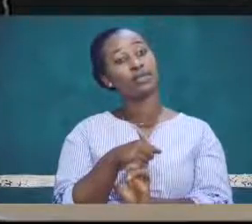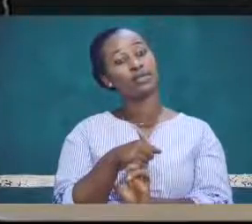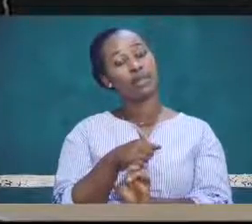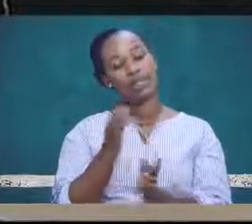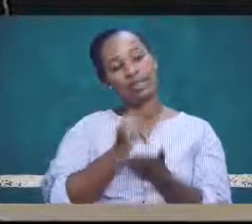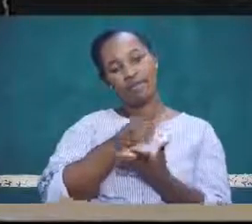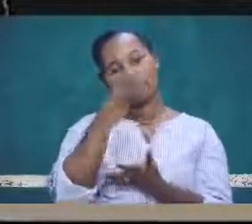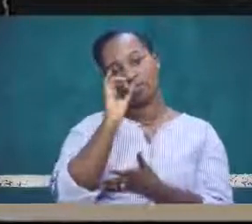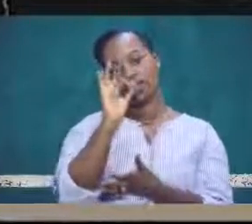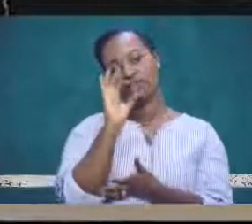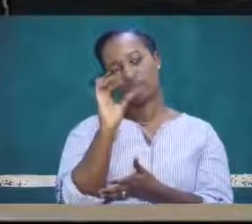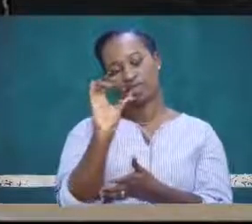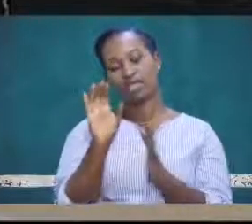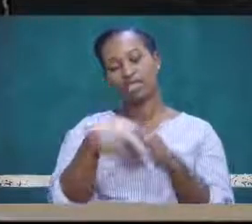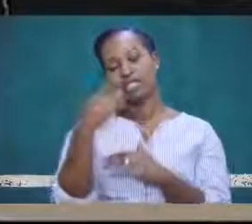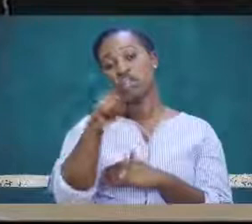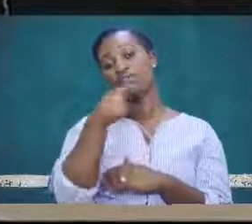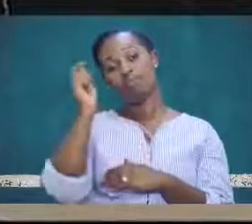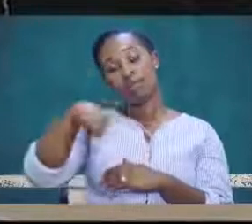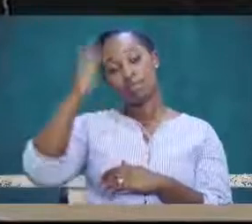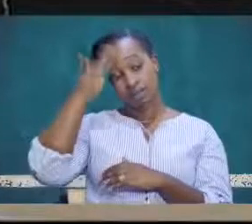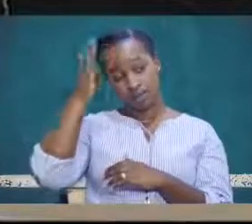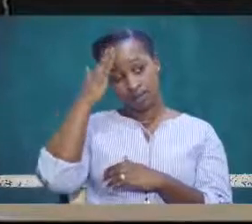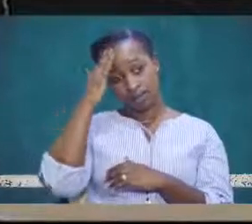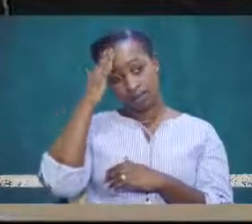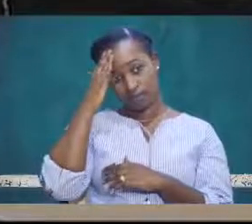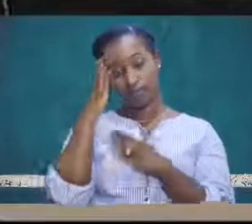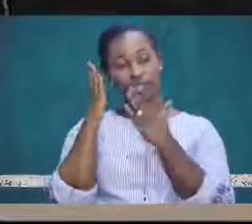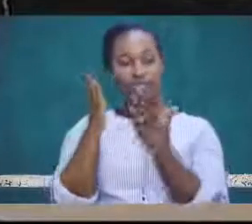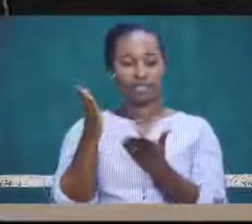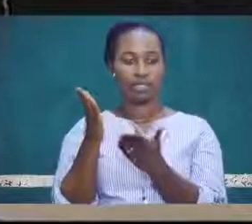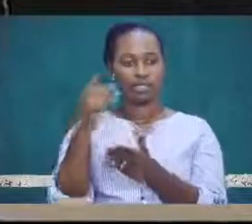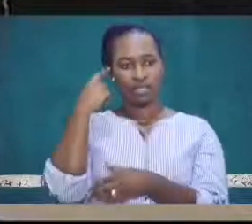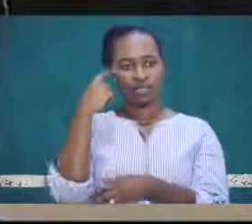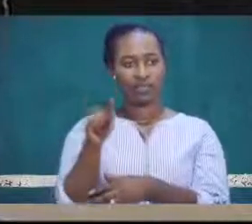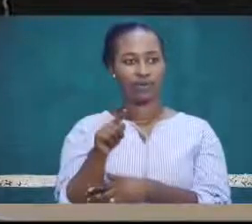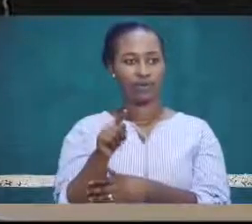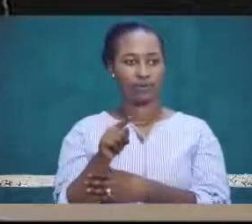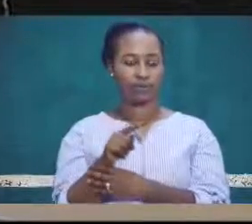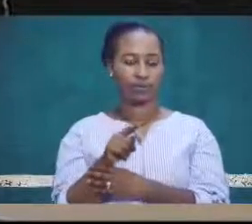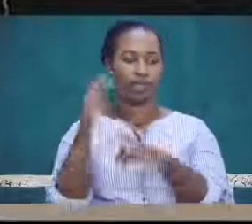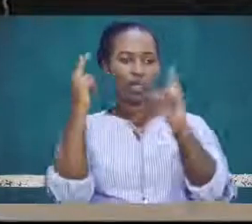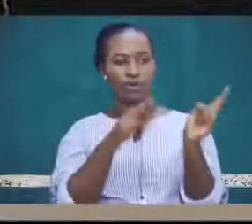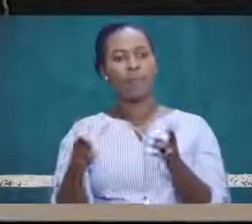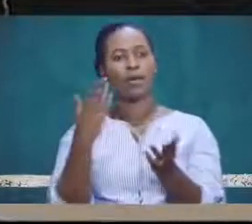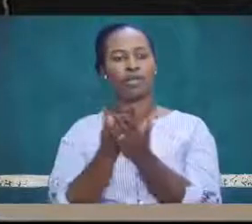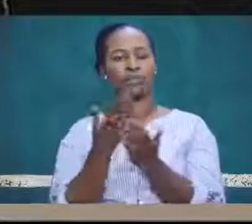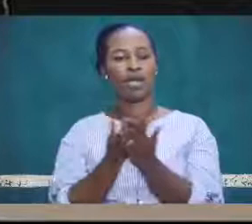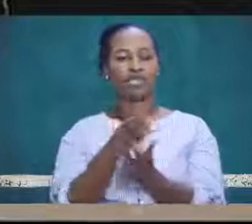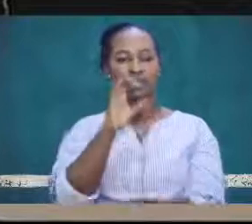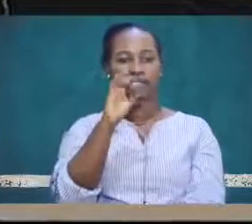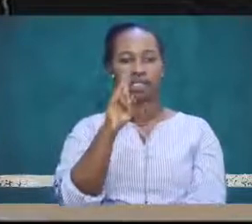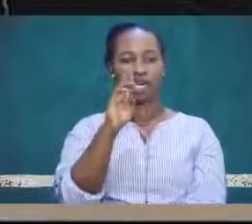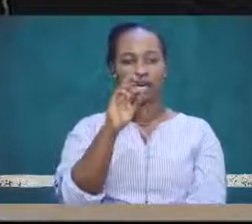the value of C. Then you must know that this is a normal demand curve, and this is the